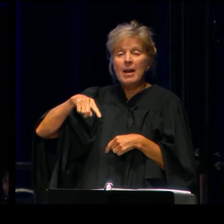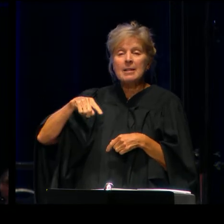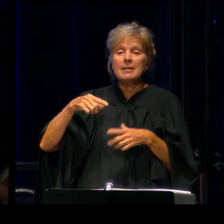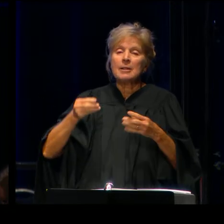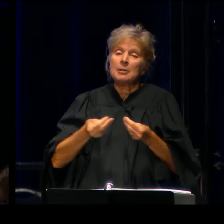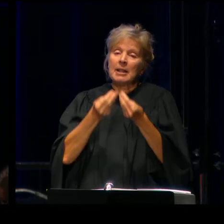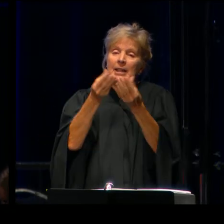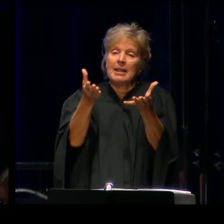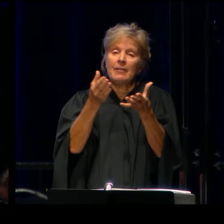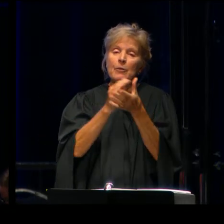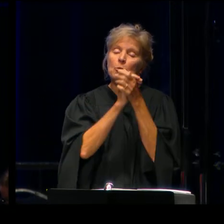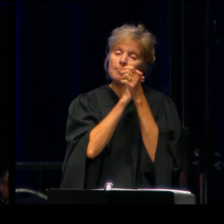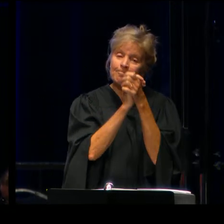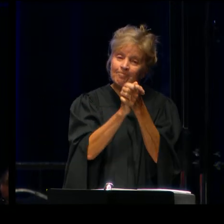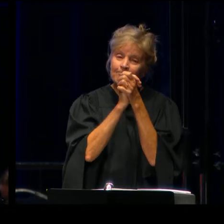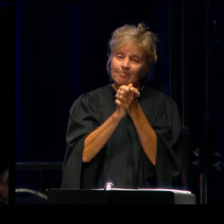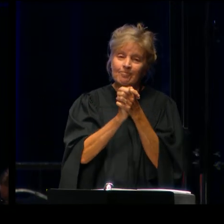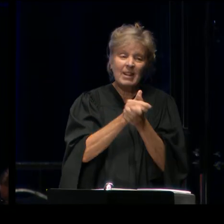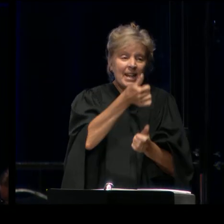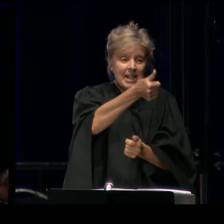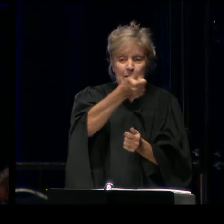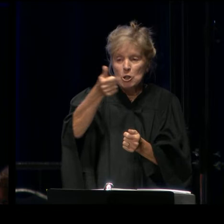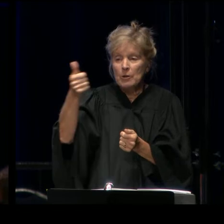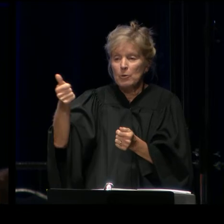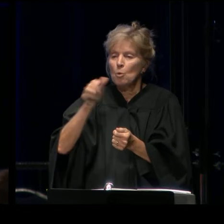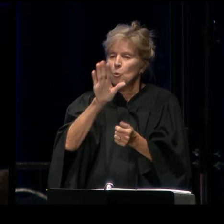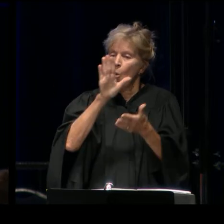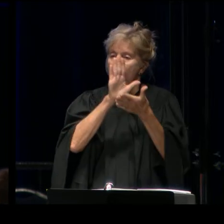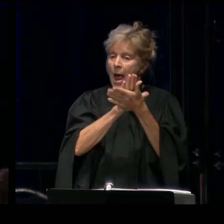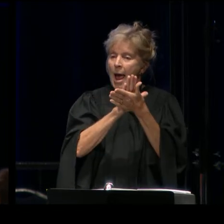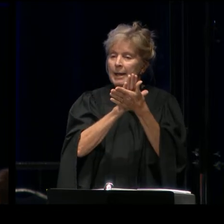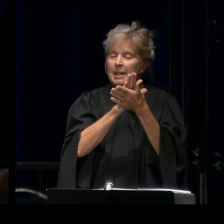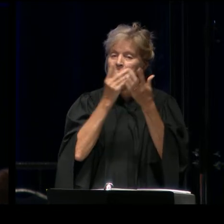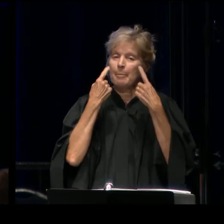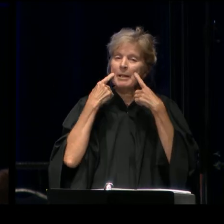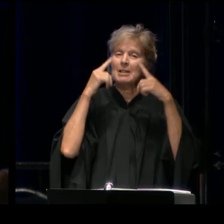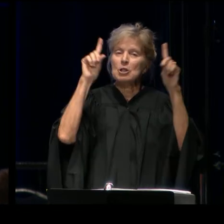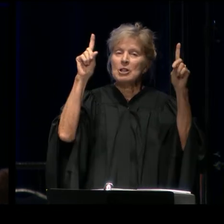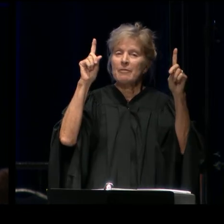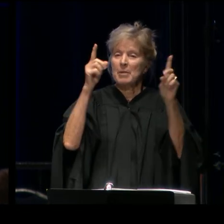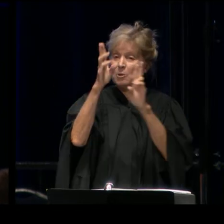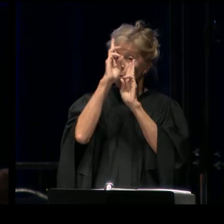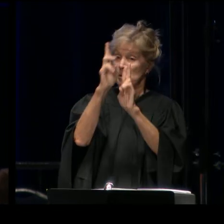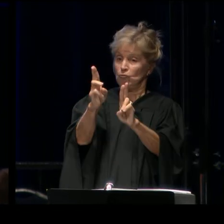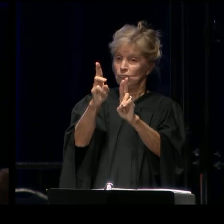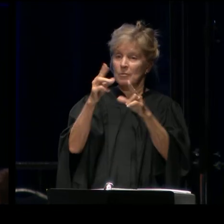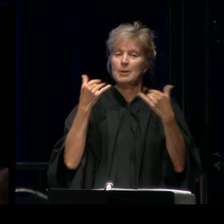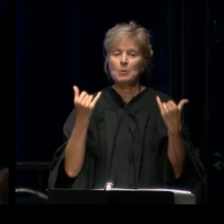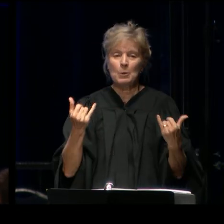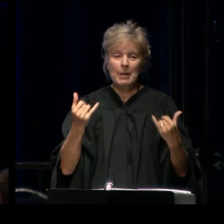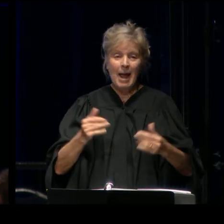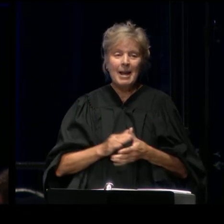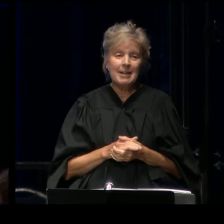extend congratulations to each of you for the academic achievements we are celebrating today.